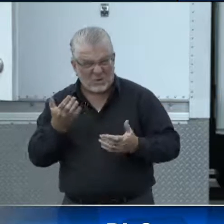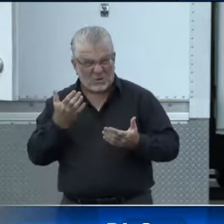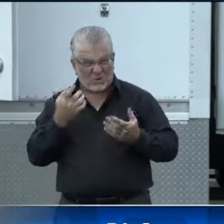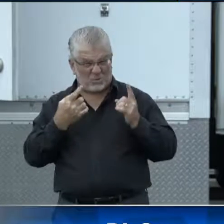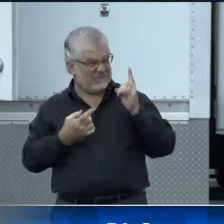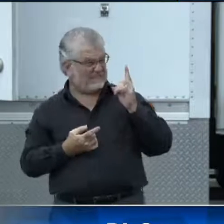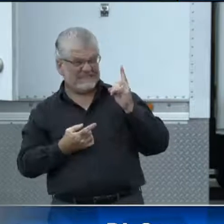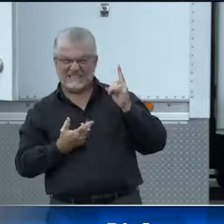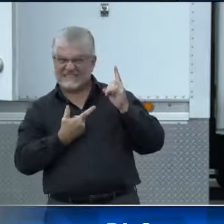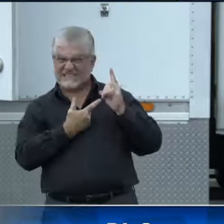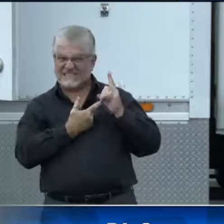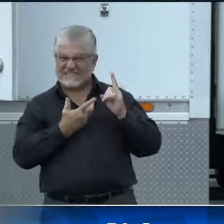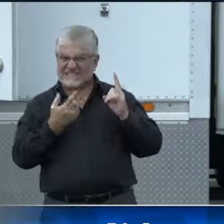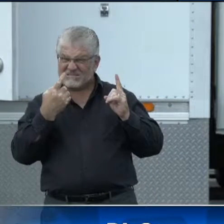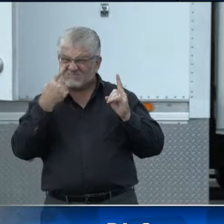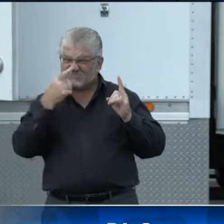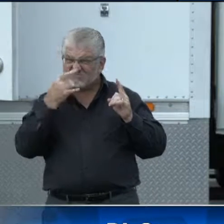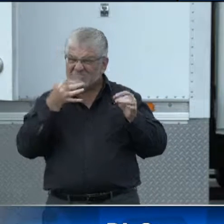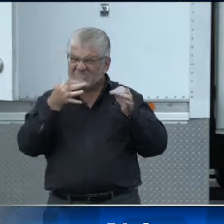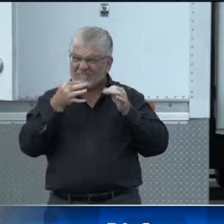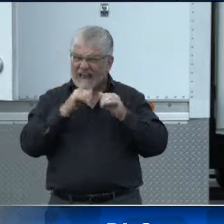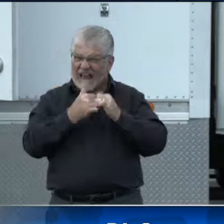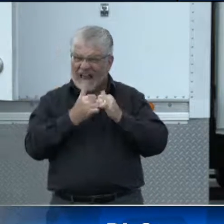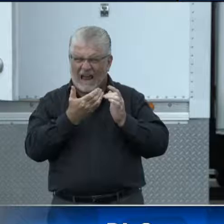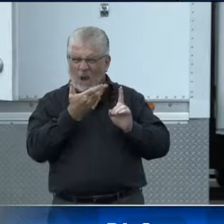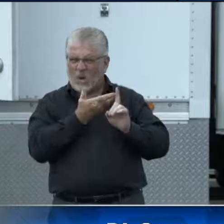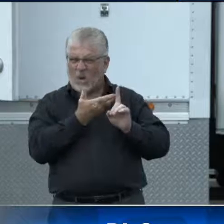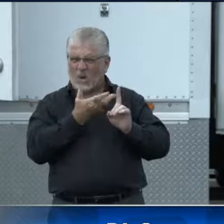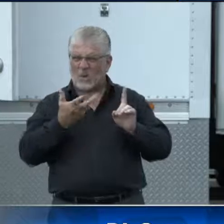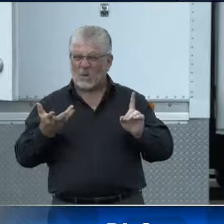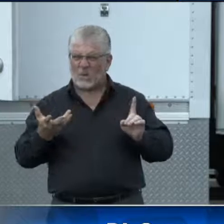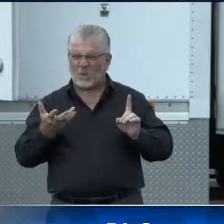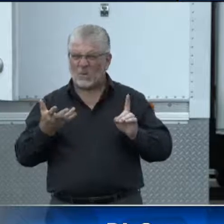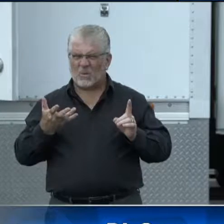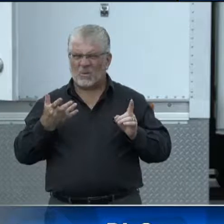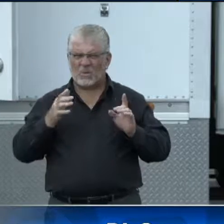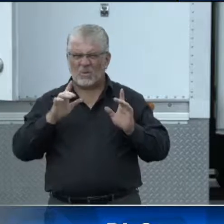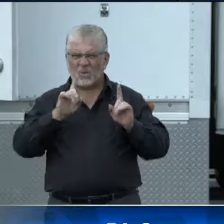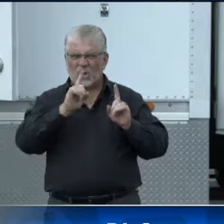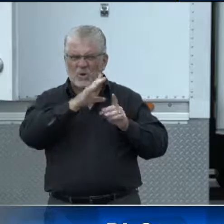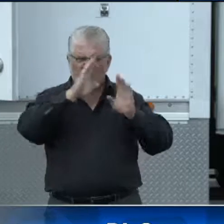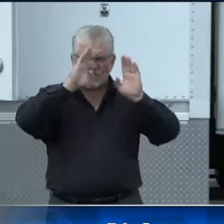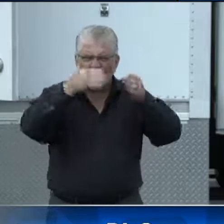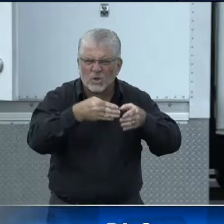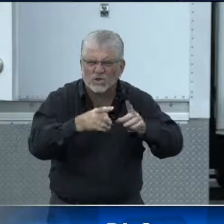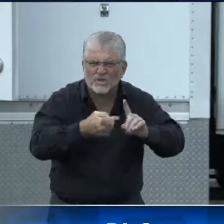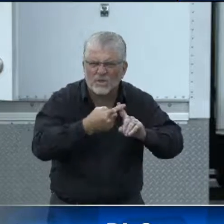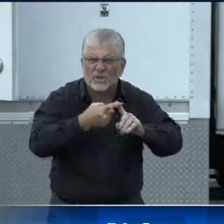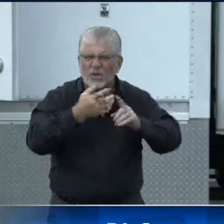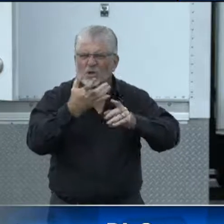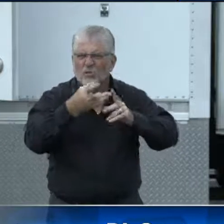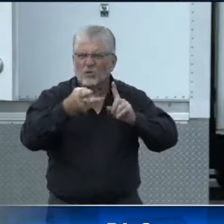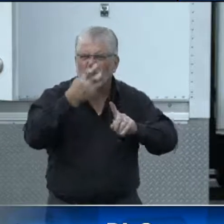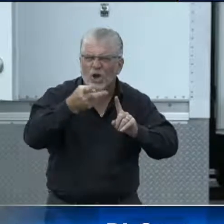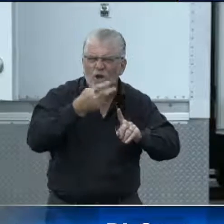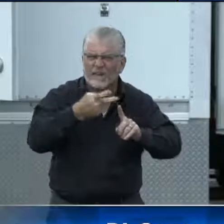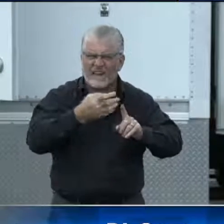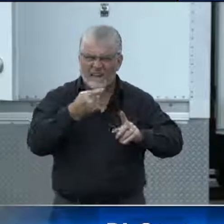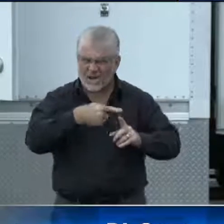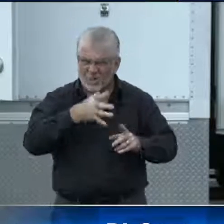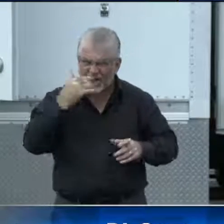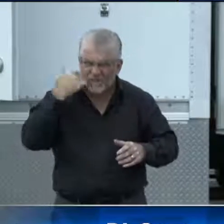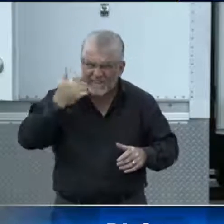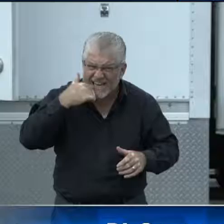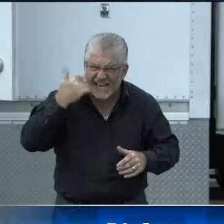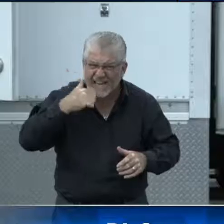me an idea of which areas it will focus on and how active it will be? Well, it's and going if to be... there's plans